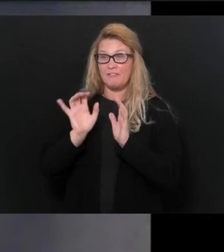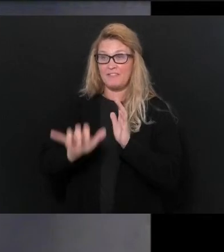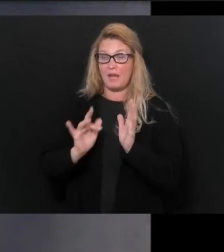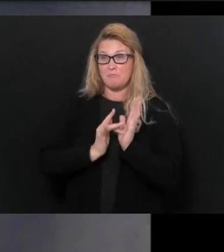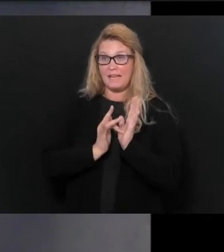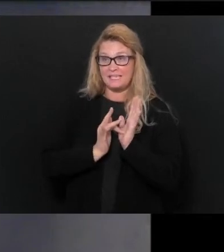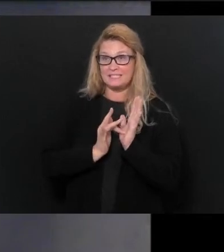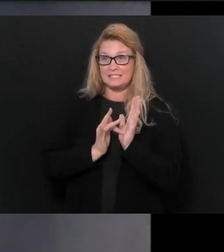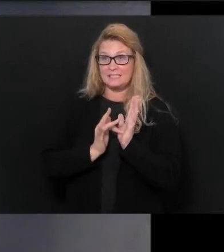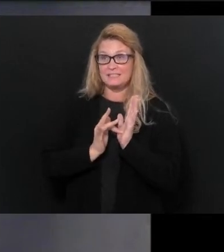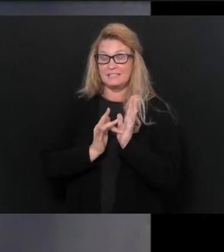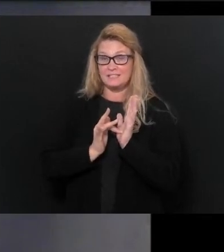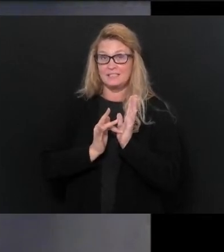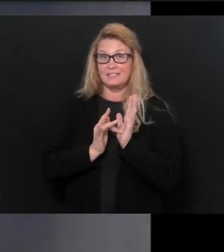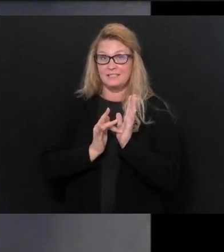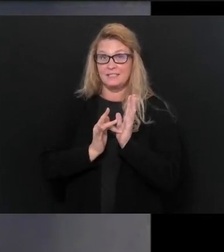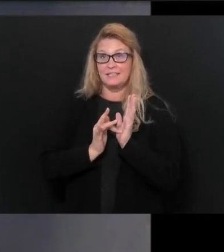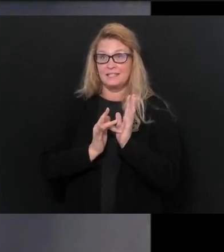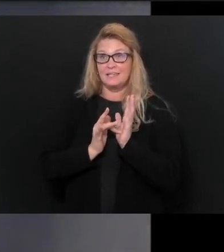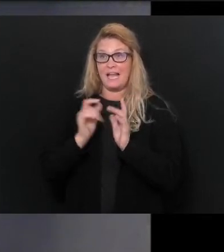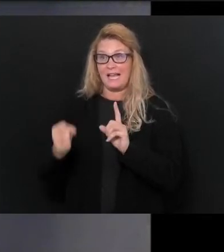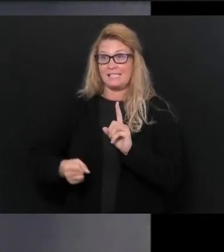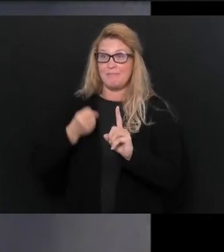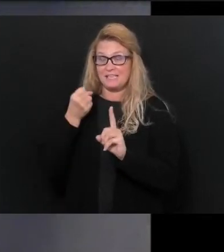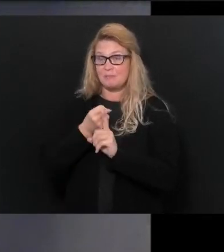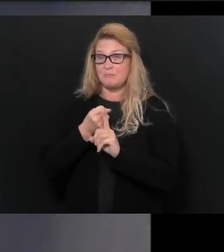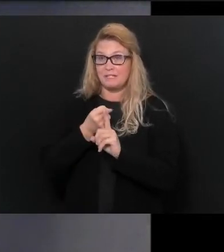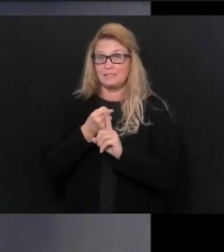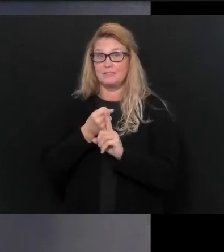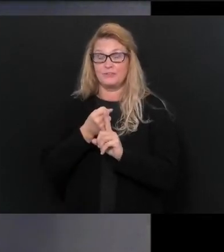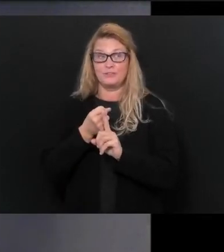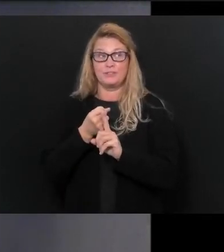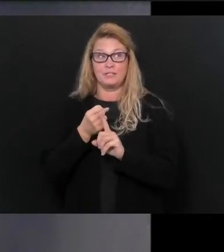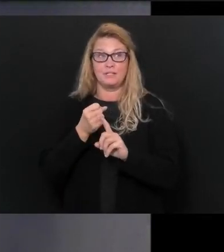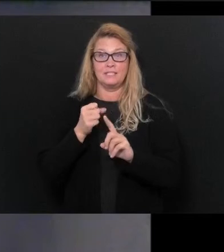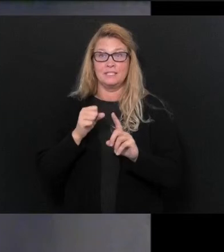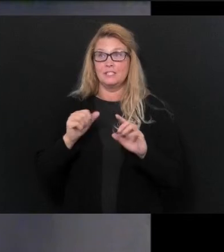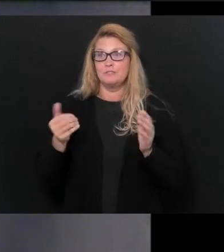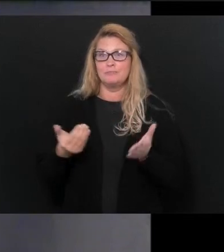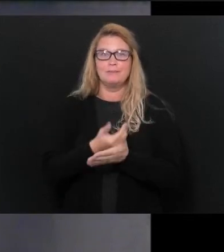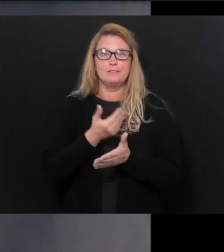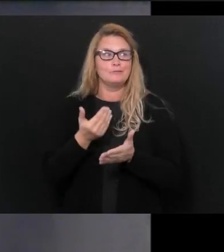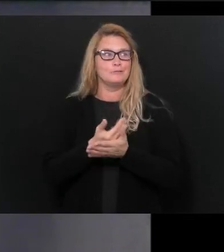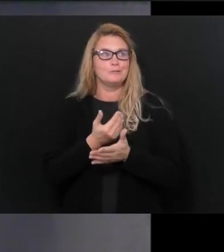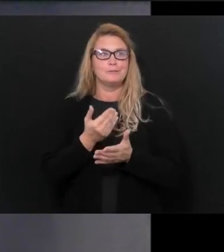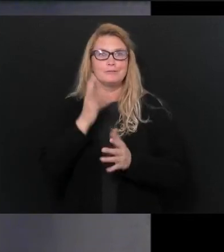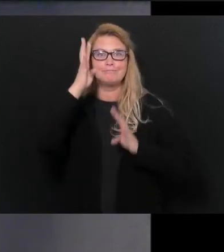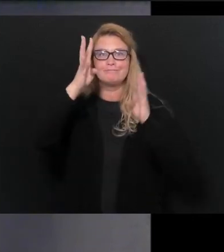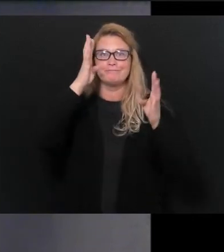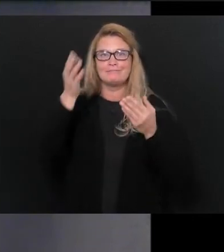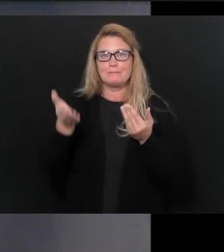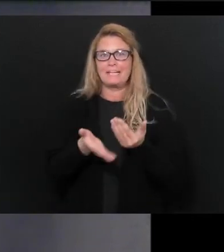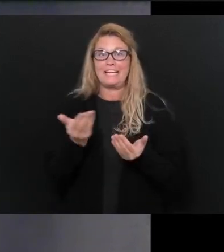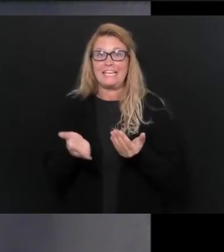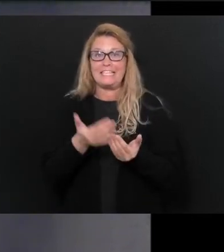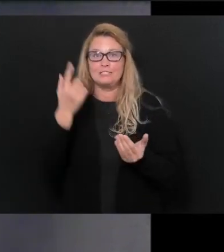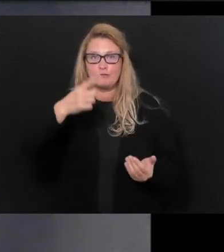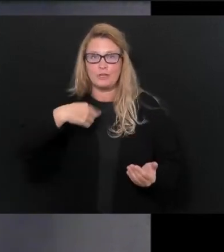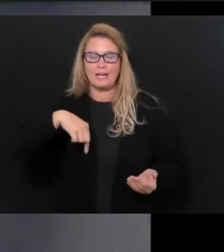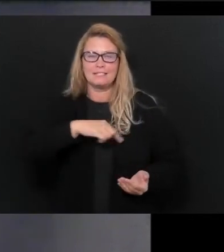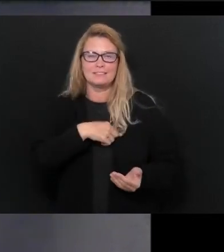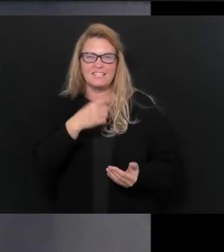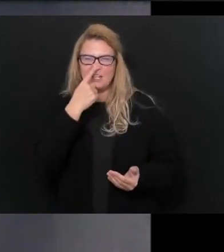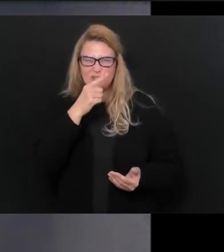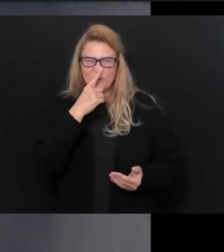also made some breakthroughs that would make future vaccines maybe a little bit easier to come by. I'd like for him